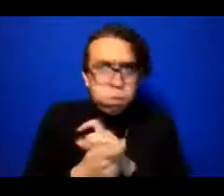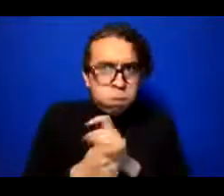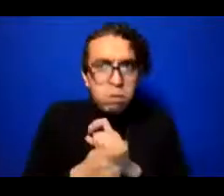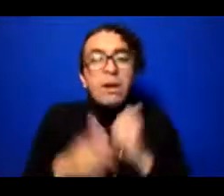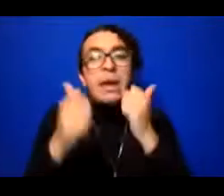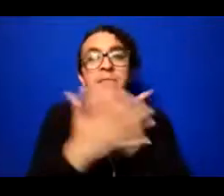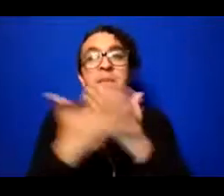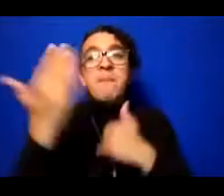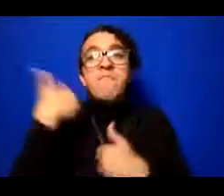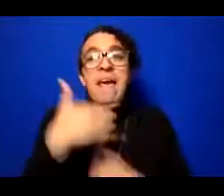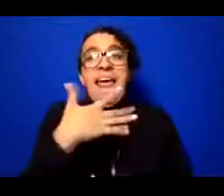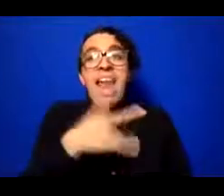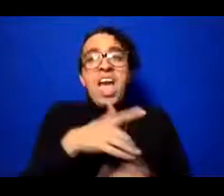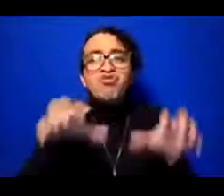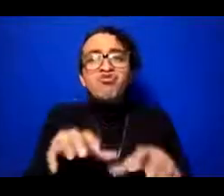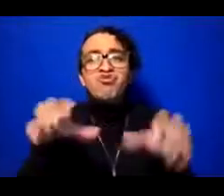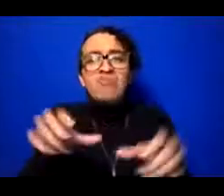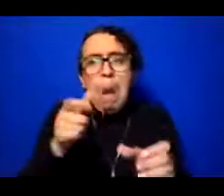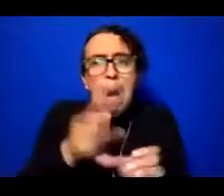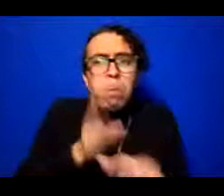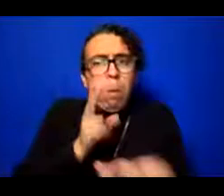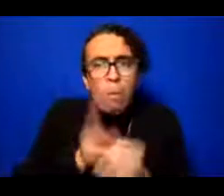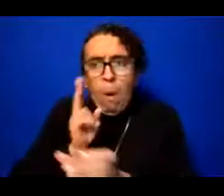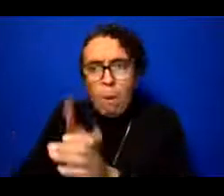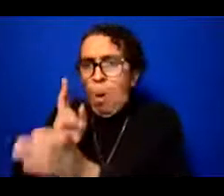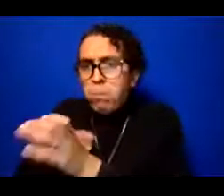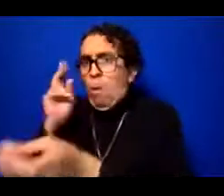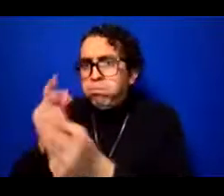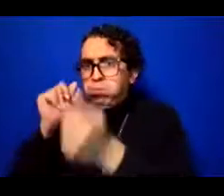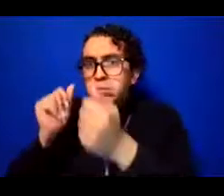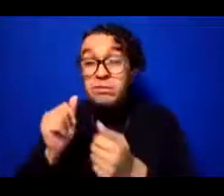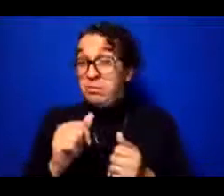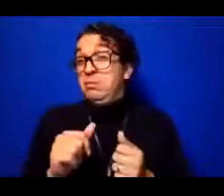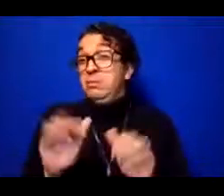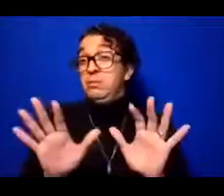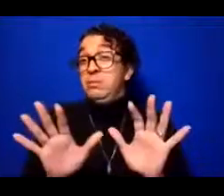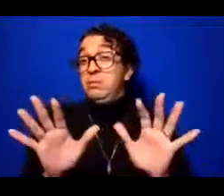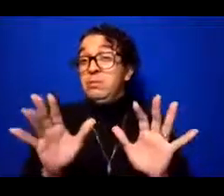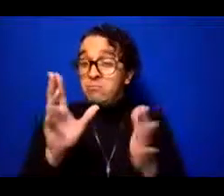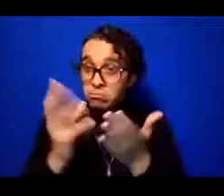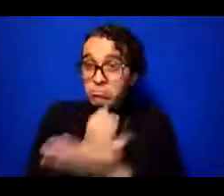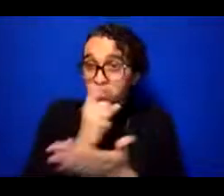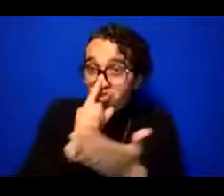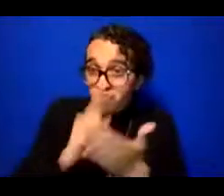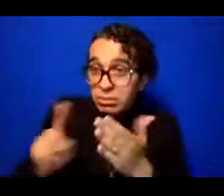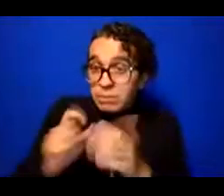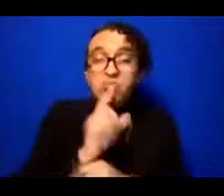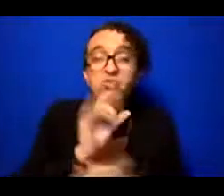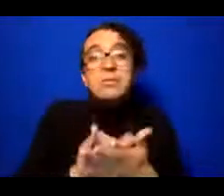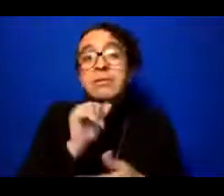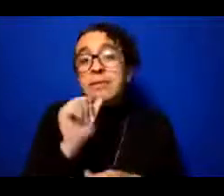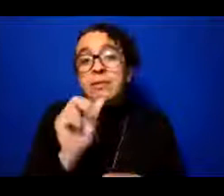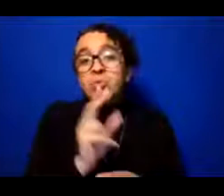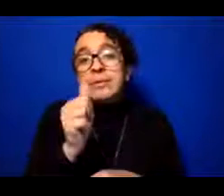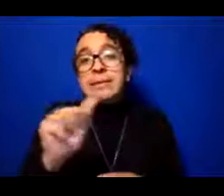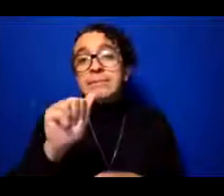that they used to love and they're isolating, you may want to think, geez, I'm going to make sure that they're not using any kind of